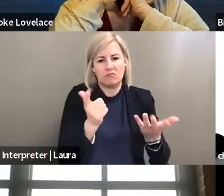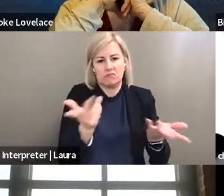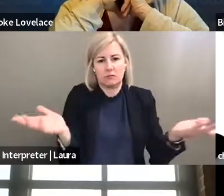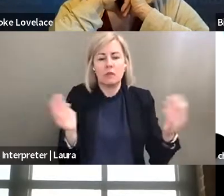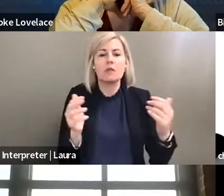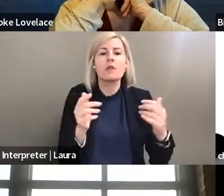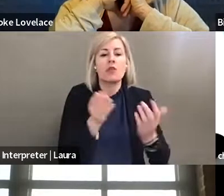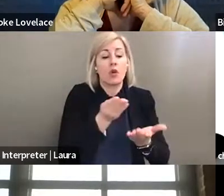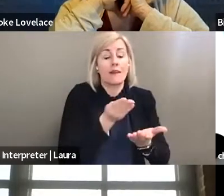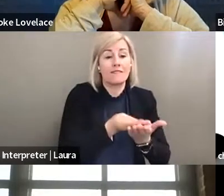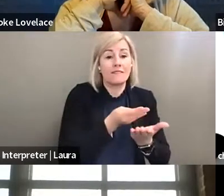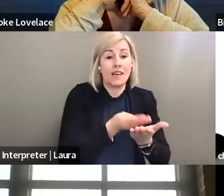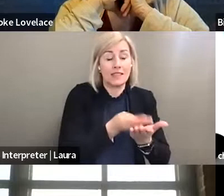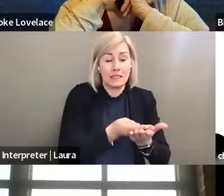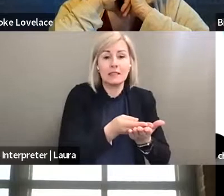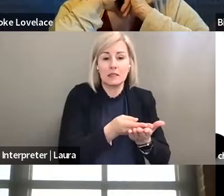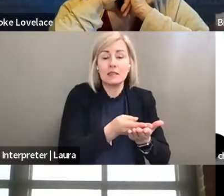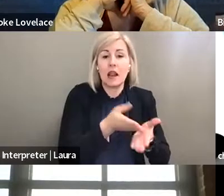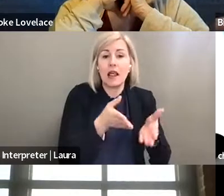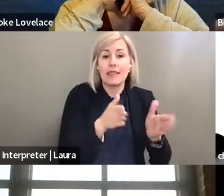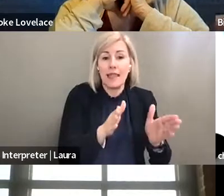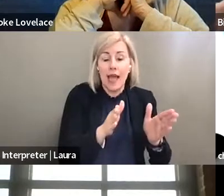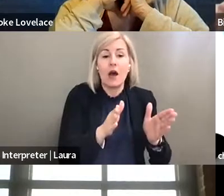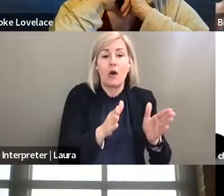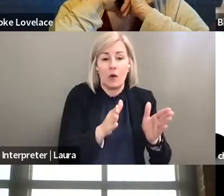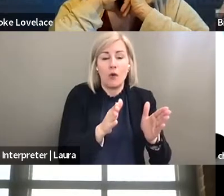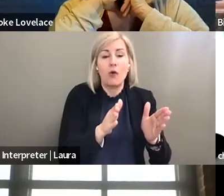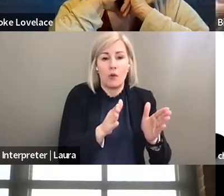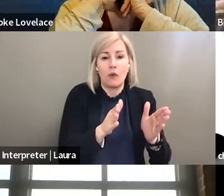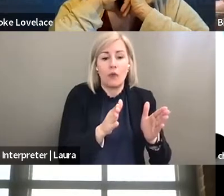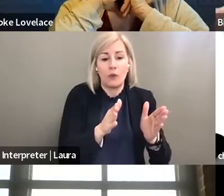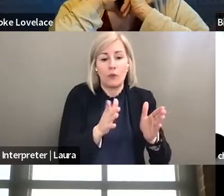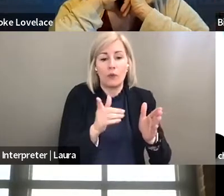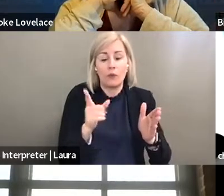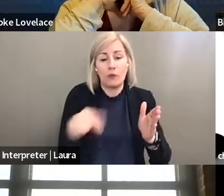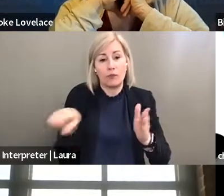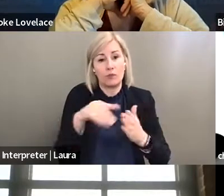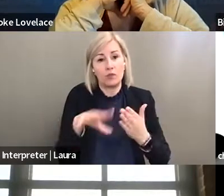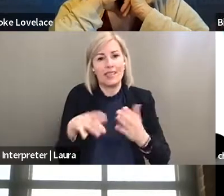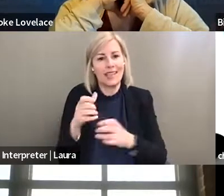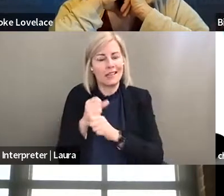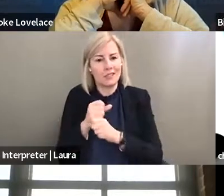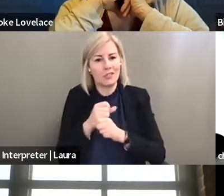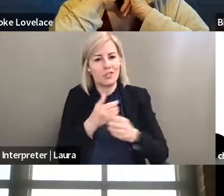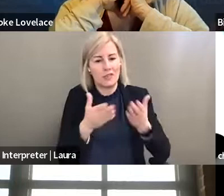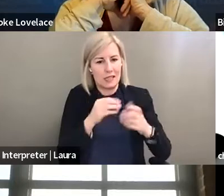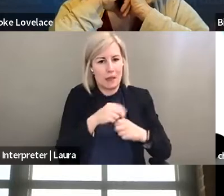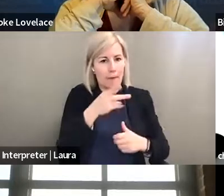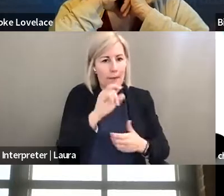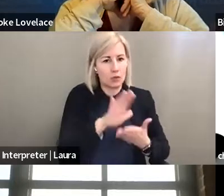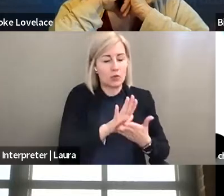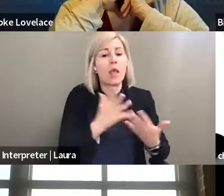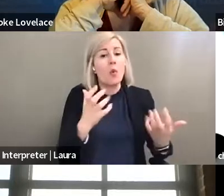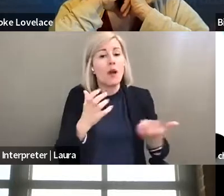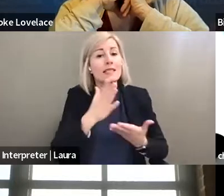there are funds that allow someone to get money to receive services in a public school. They would like to have some